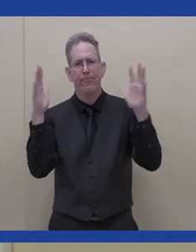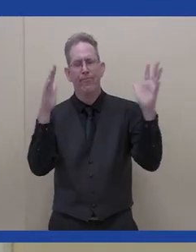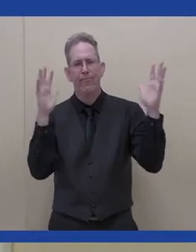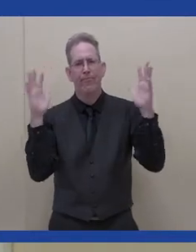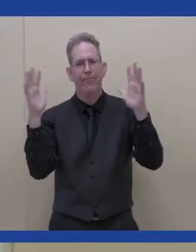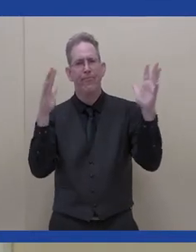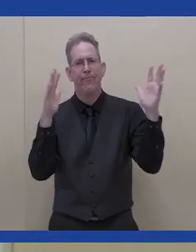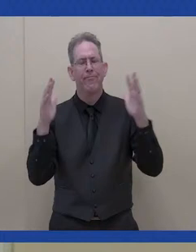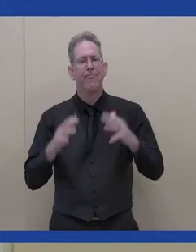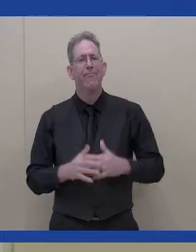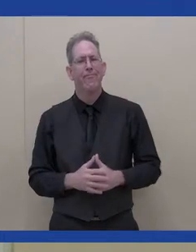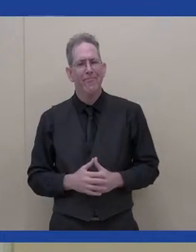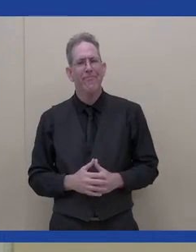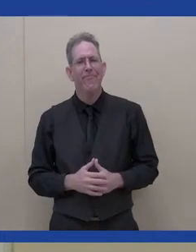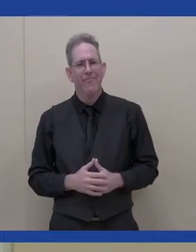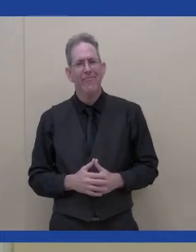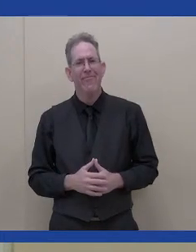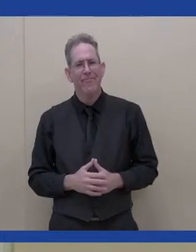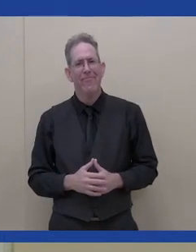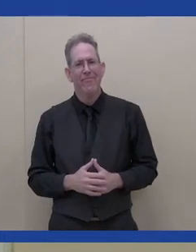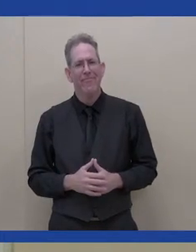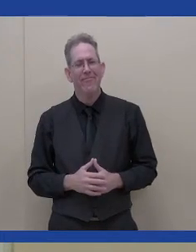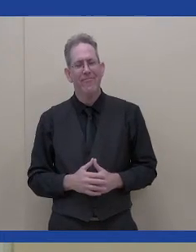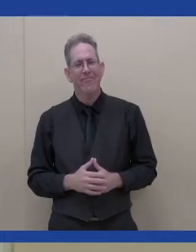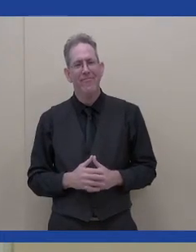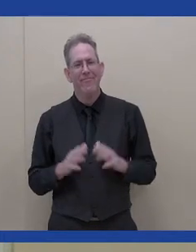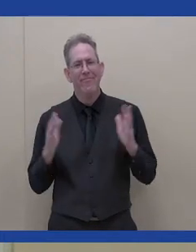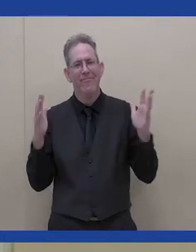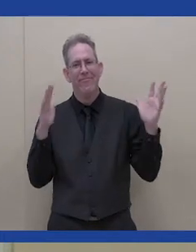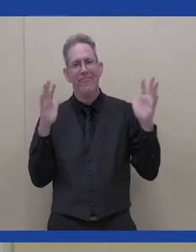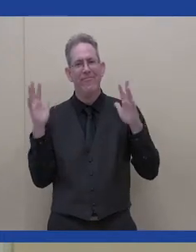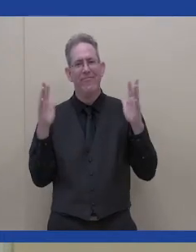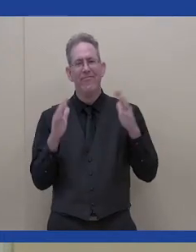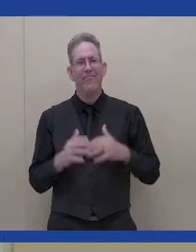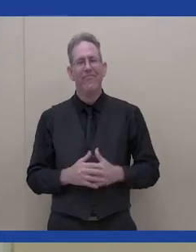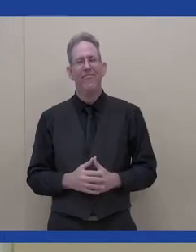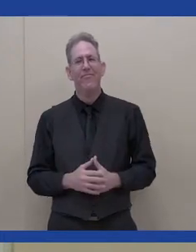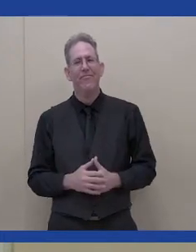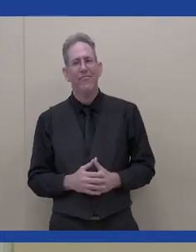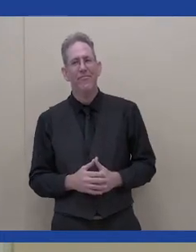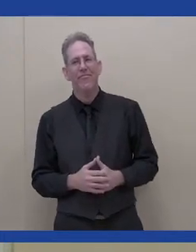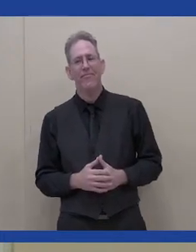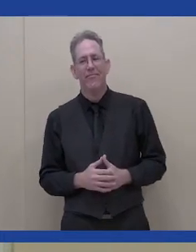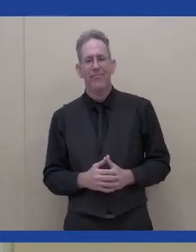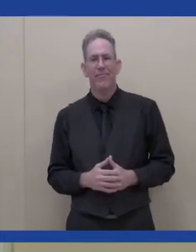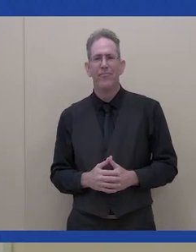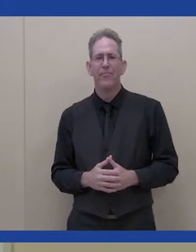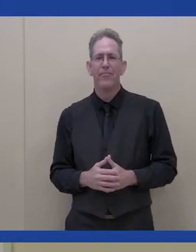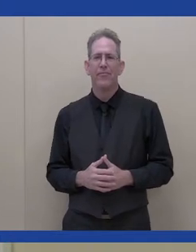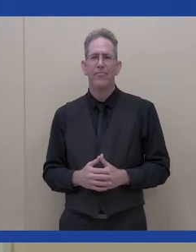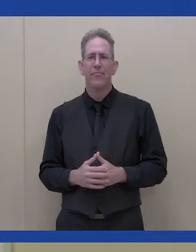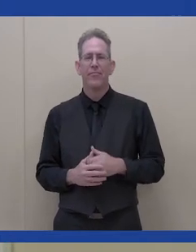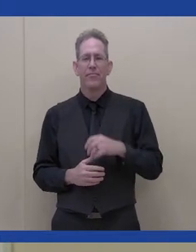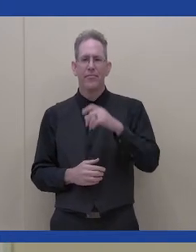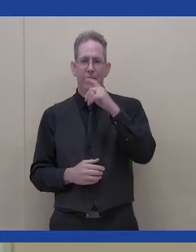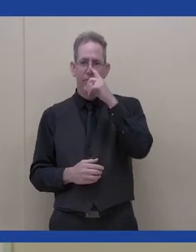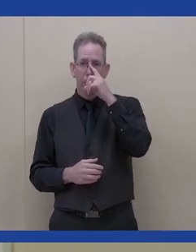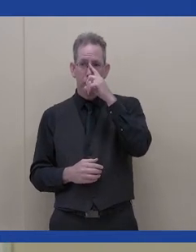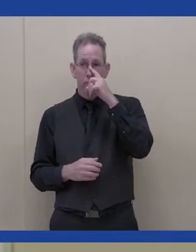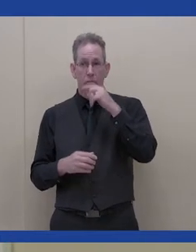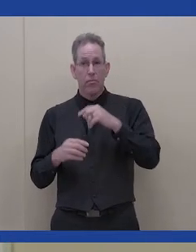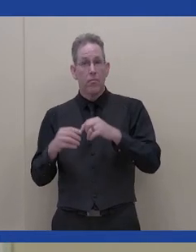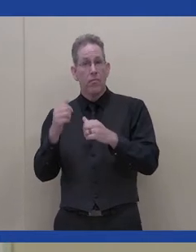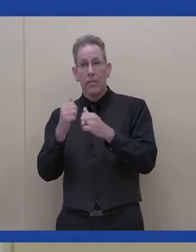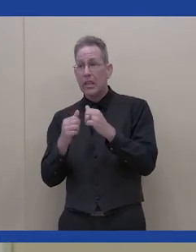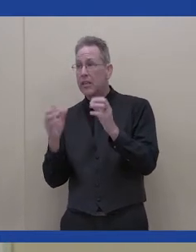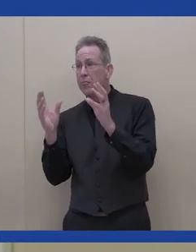And And through every engagement I had with groups and